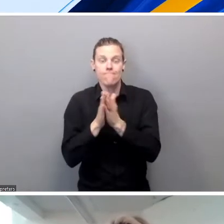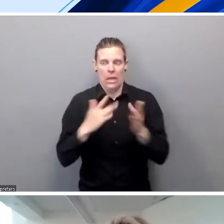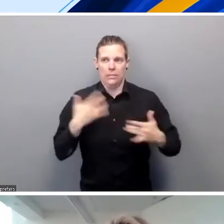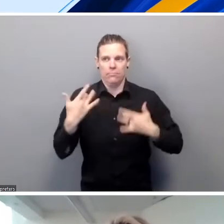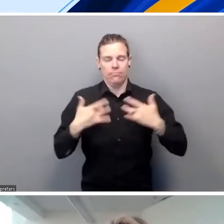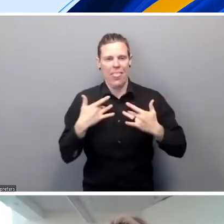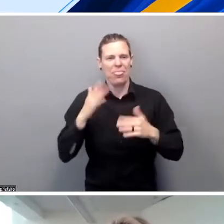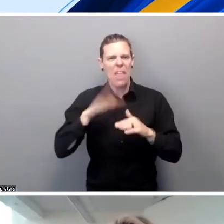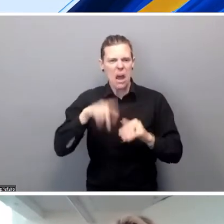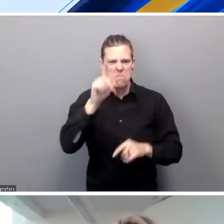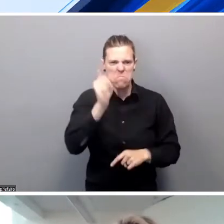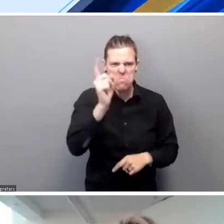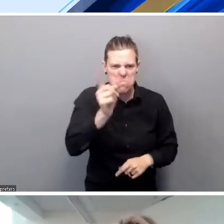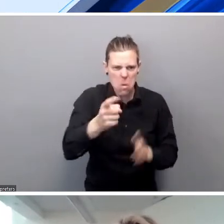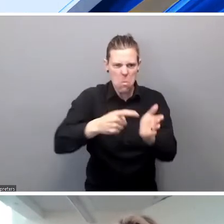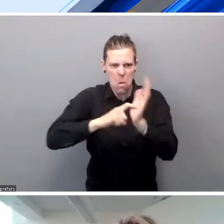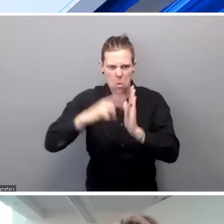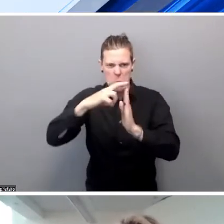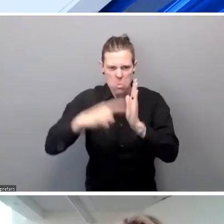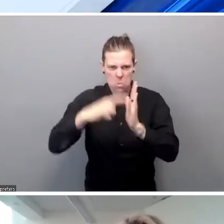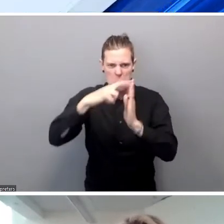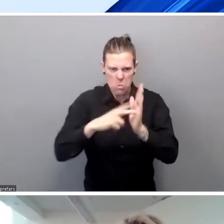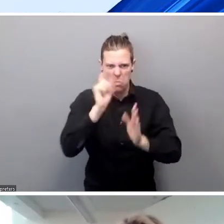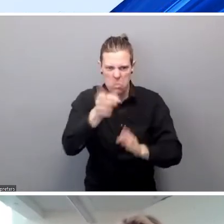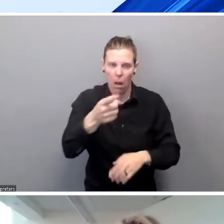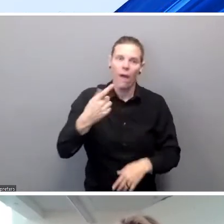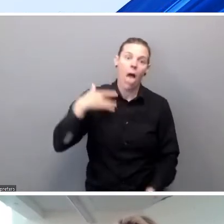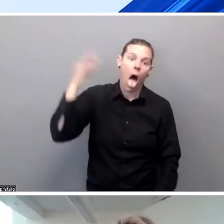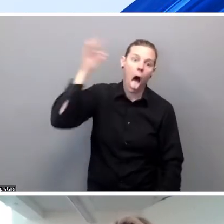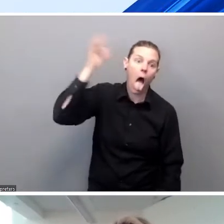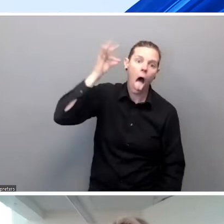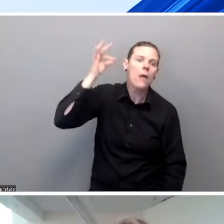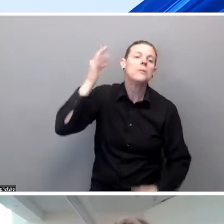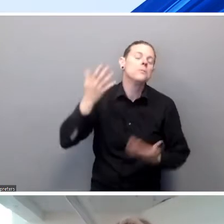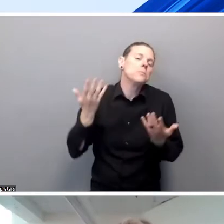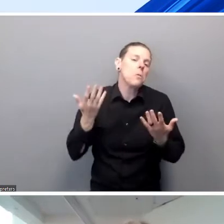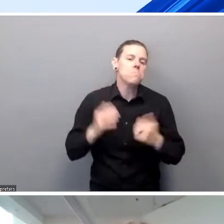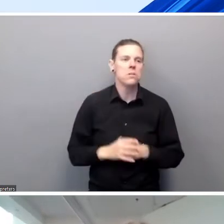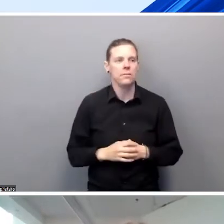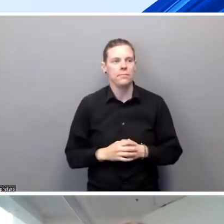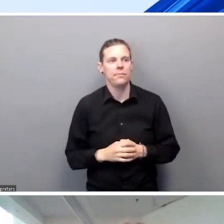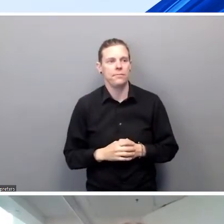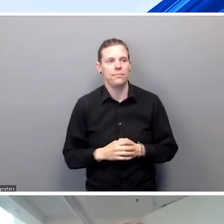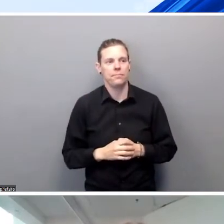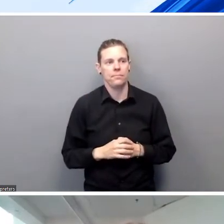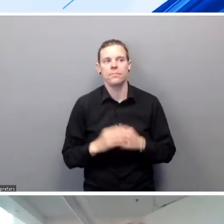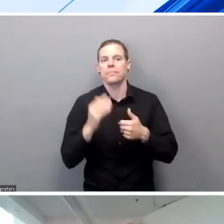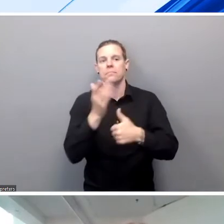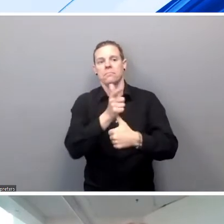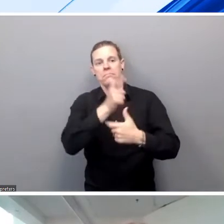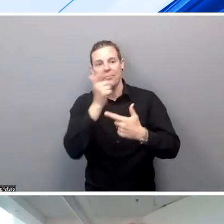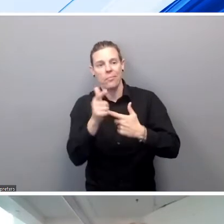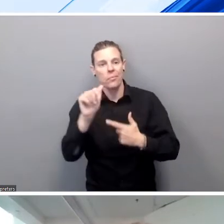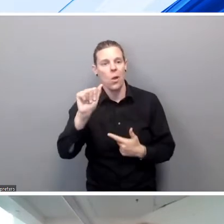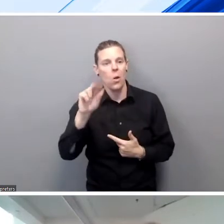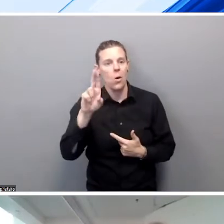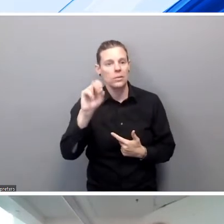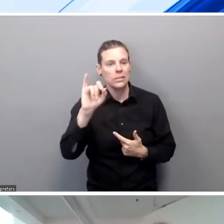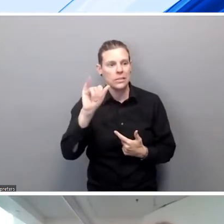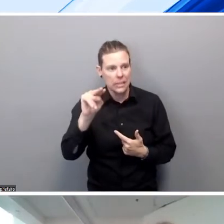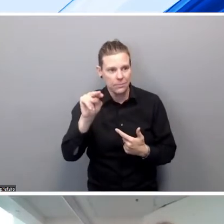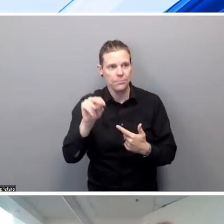Thank you. Thanks, Dr. Scrace. Next, we'll turn to Austin Fisher, followed by Adrian Hedden, followed by